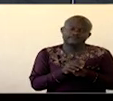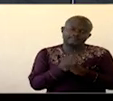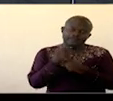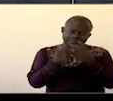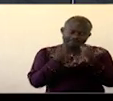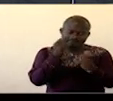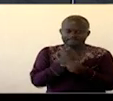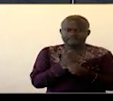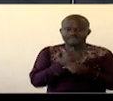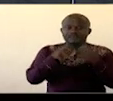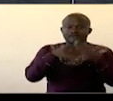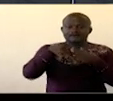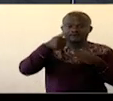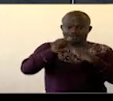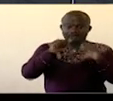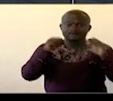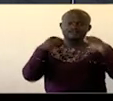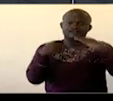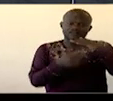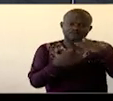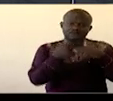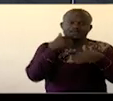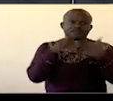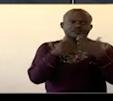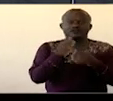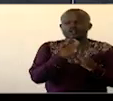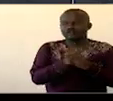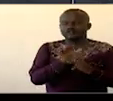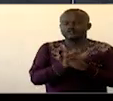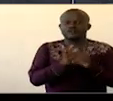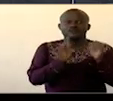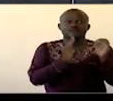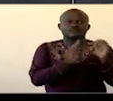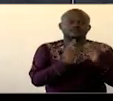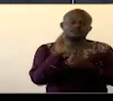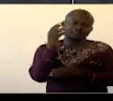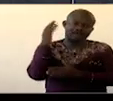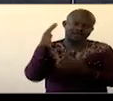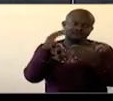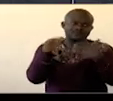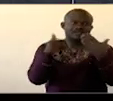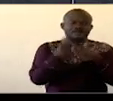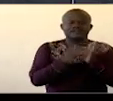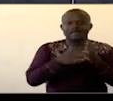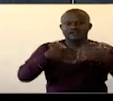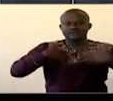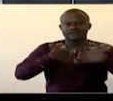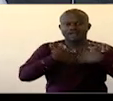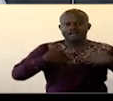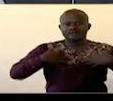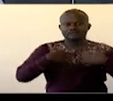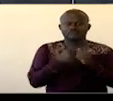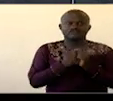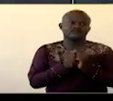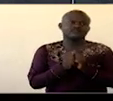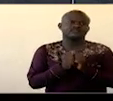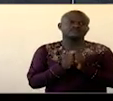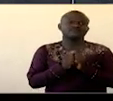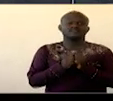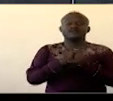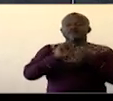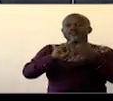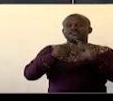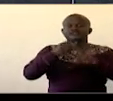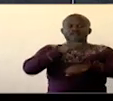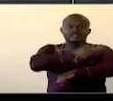production. In that case, there is a lot of plants and animals. Dear